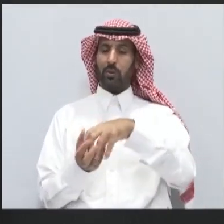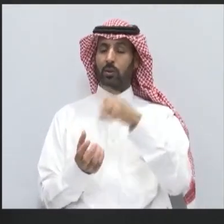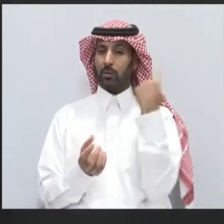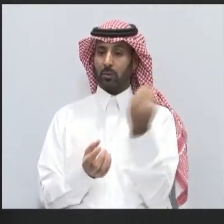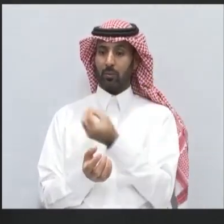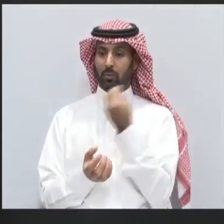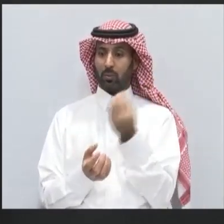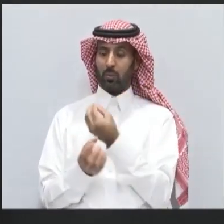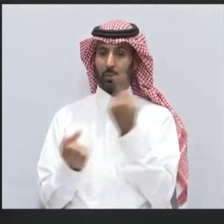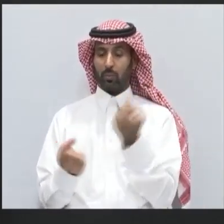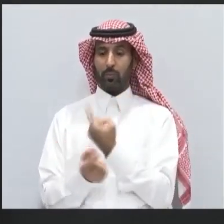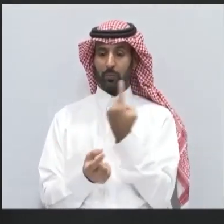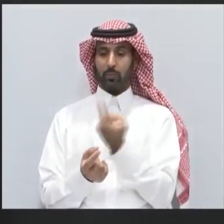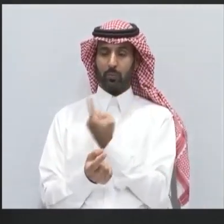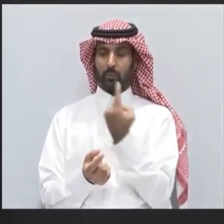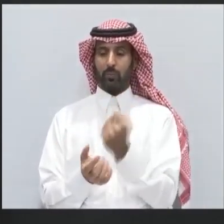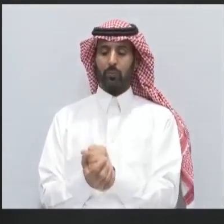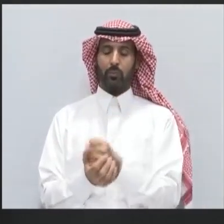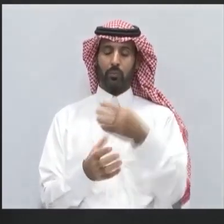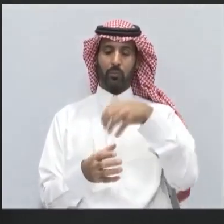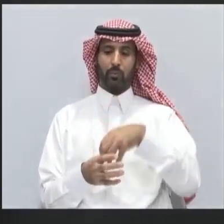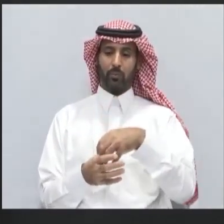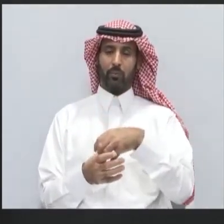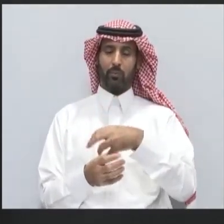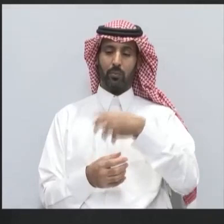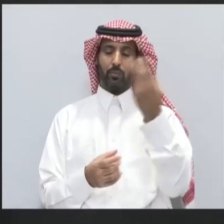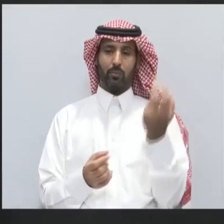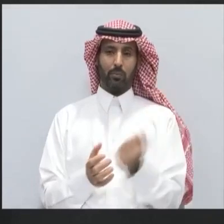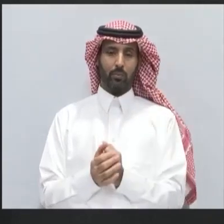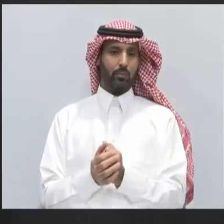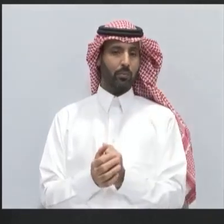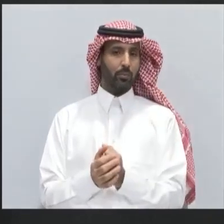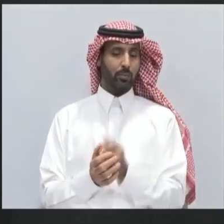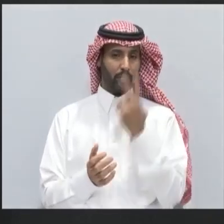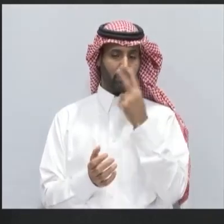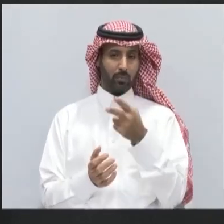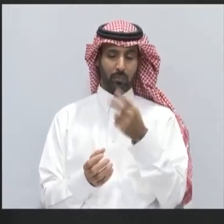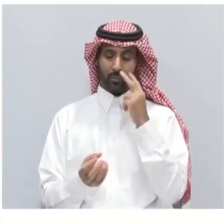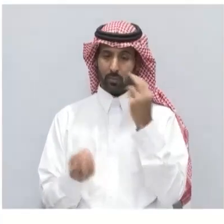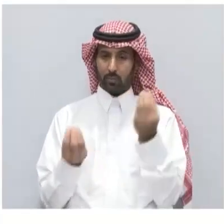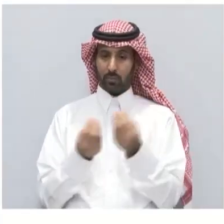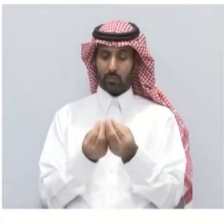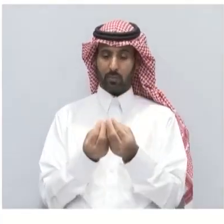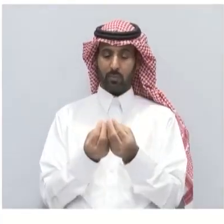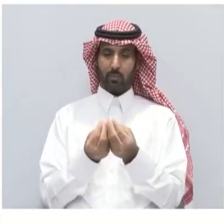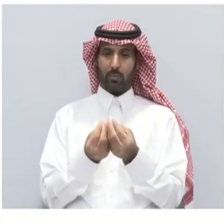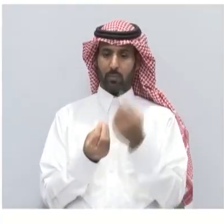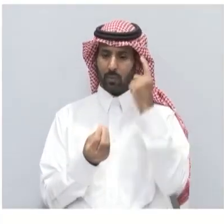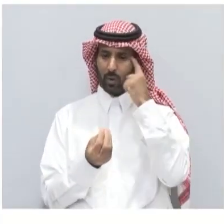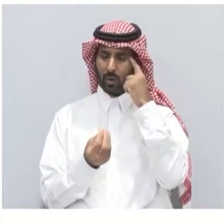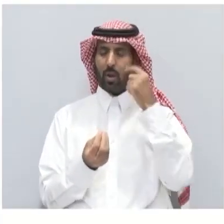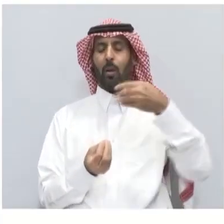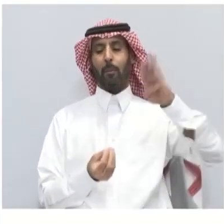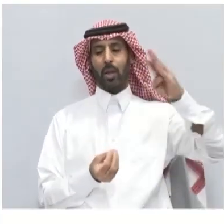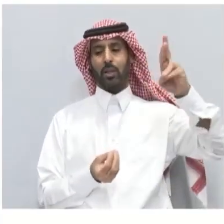know, there are lots of particles moving inside the storm. Once you put them together, you come up with a term